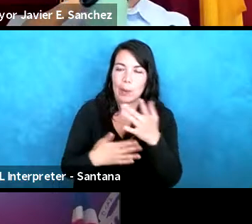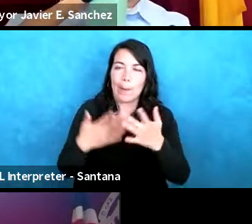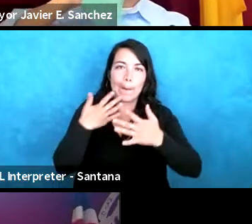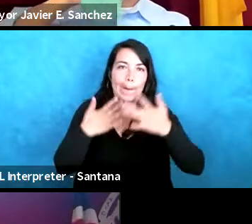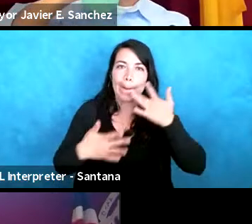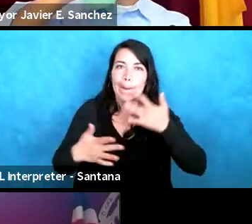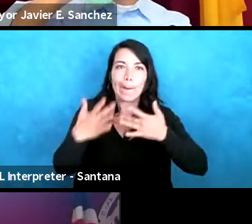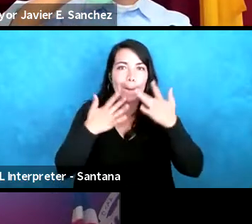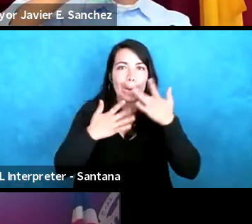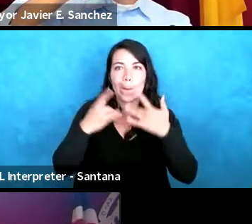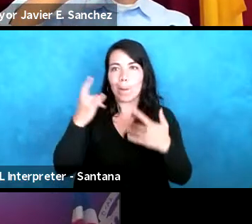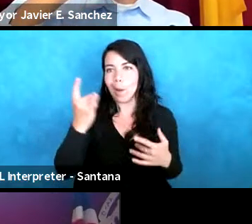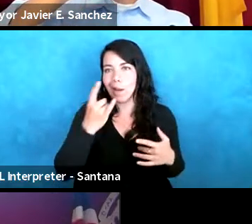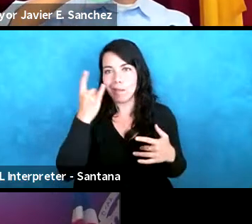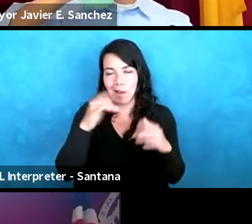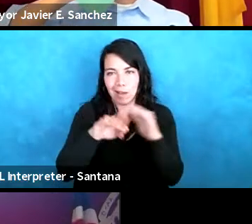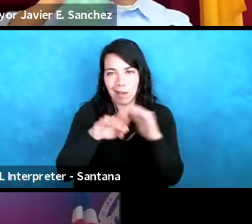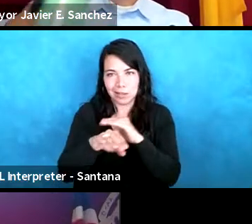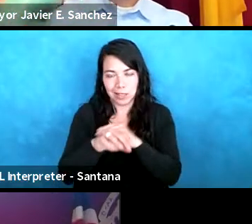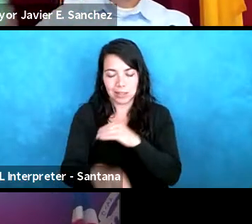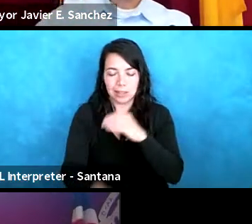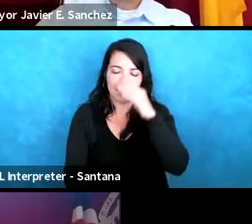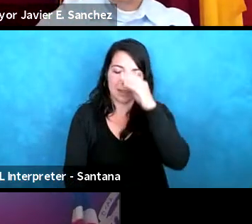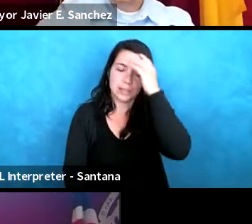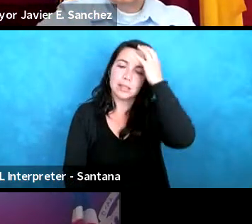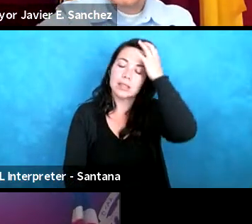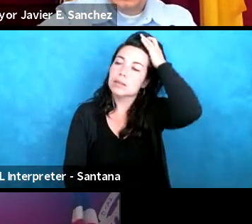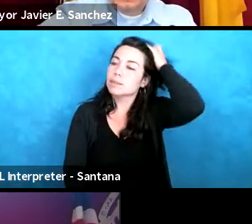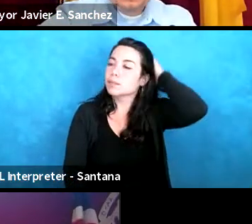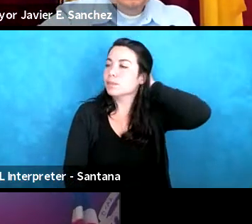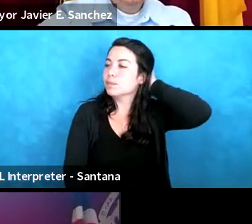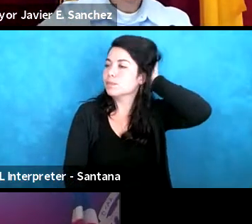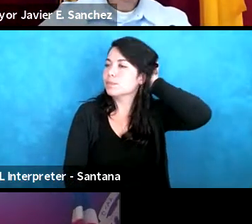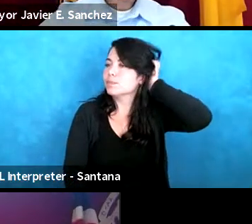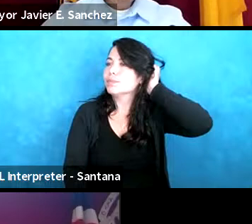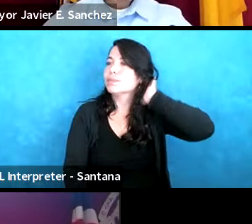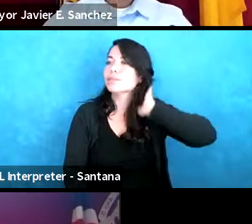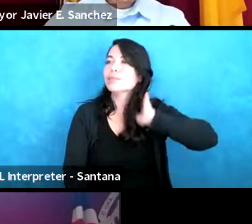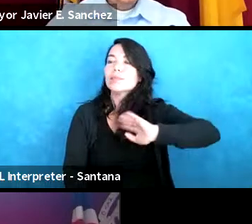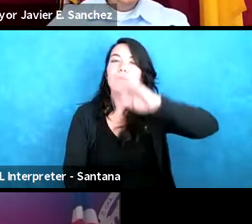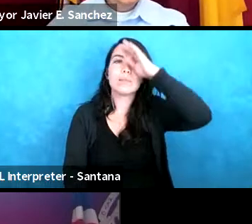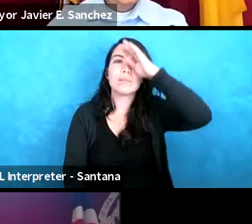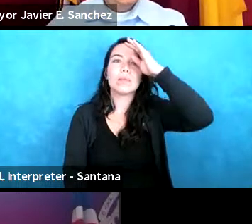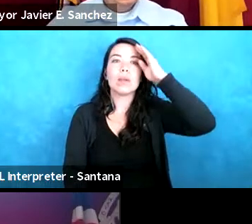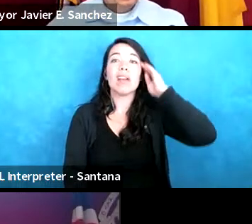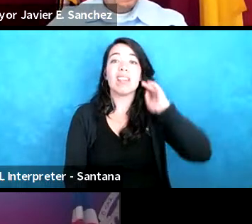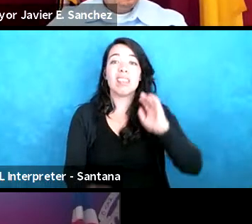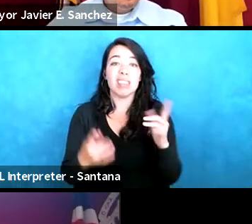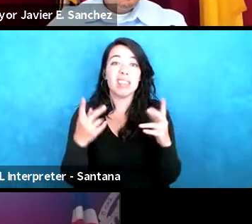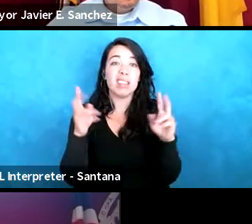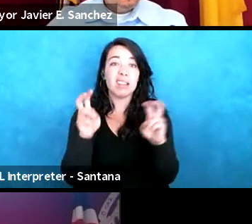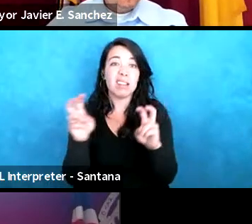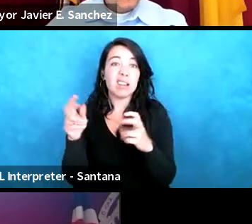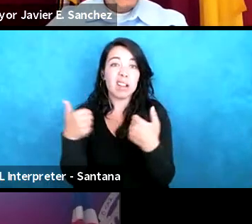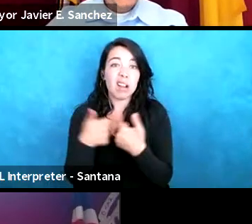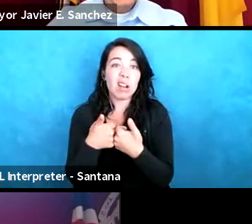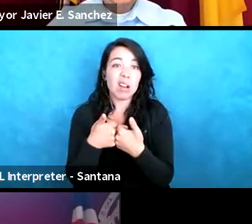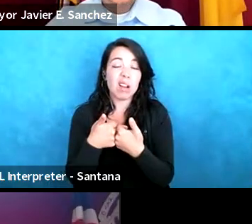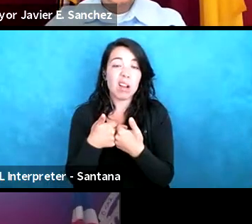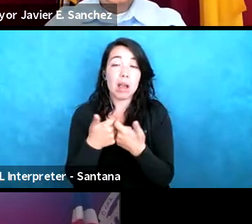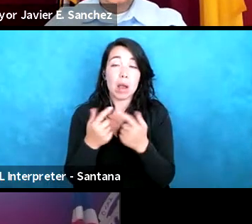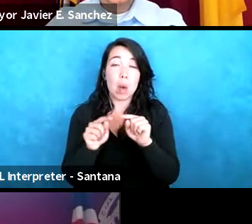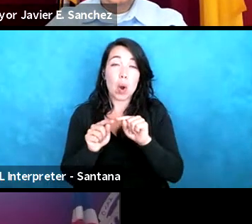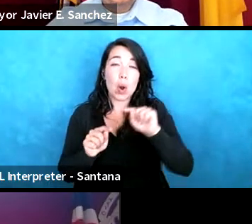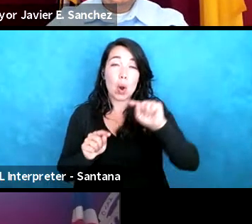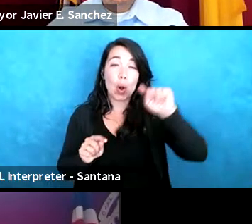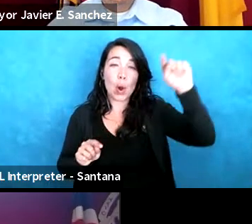This stretches from, as was said, all the way to Chama in the north, to where I live in